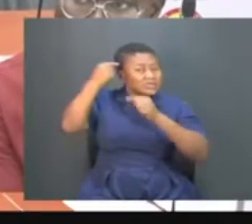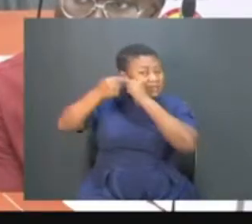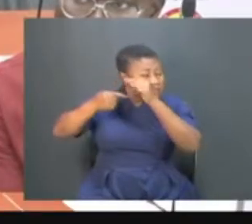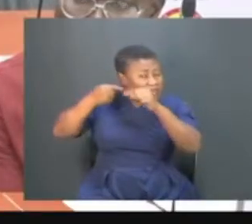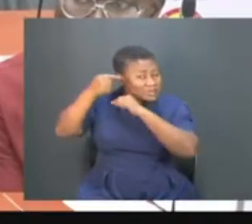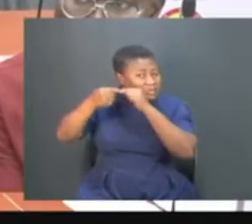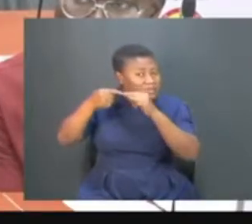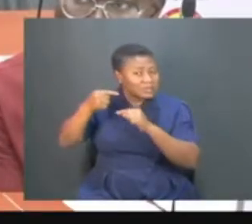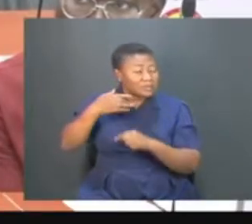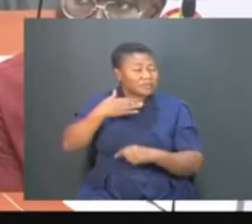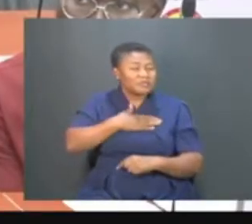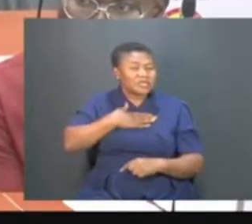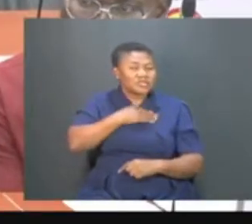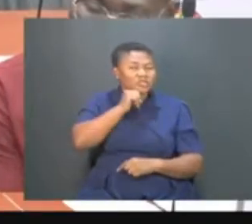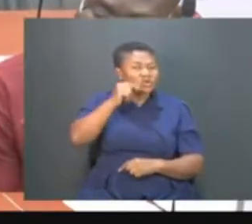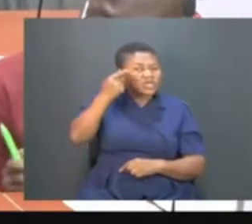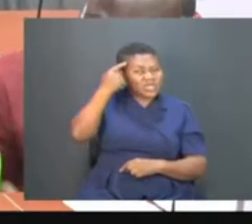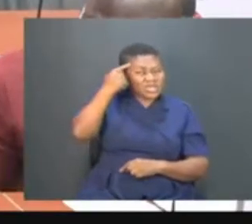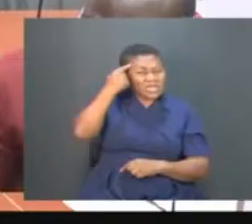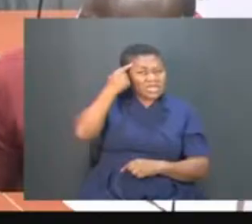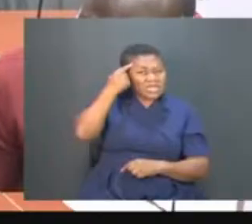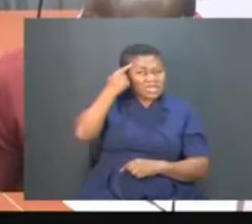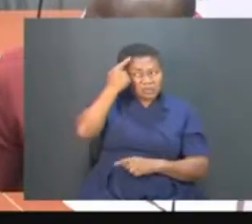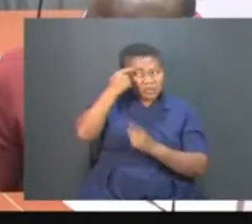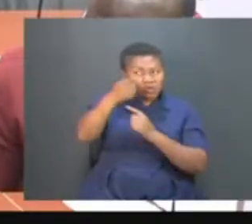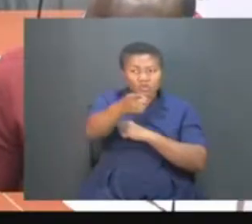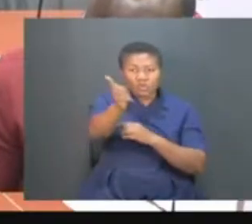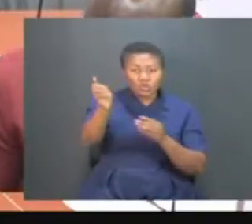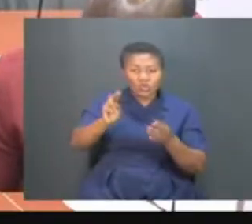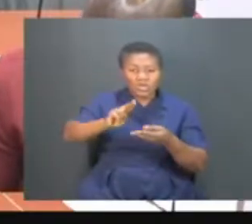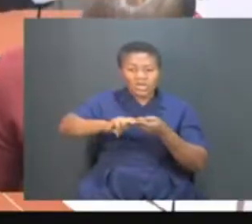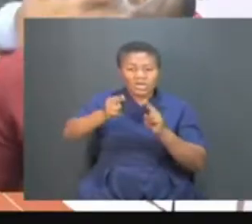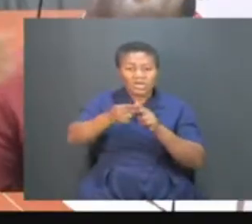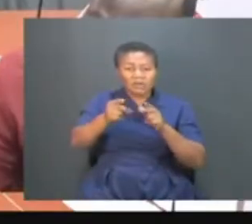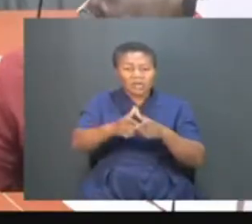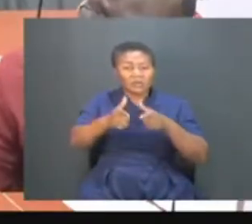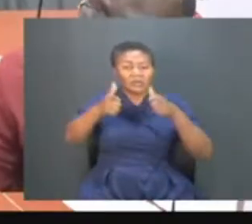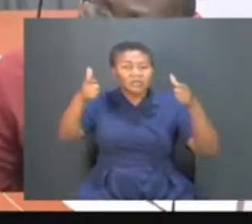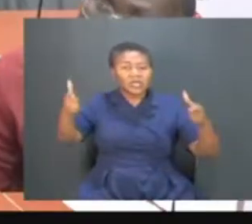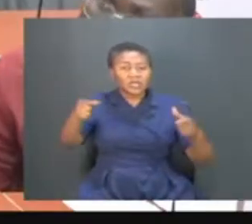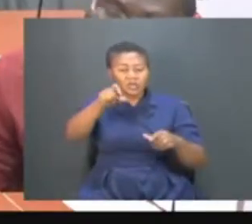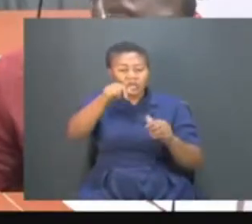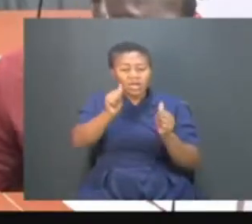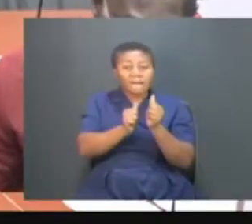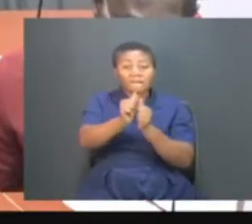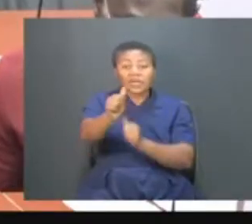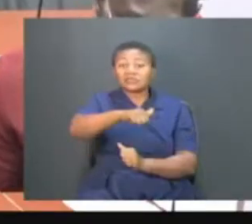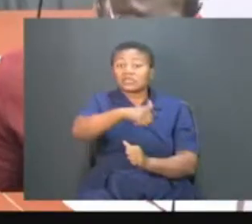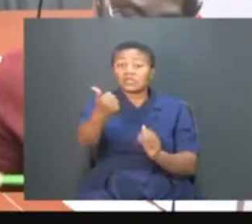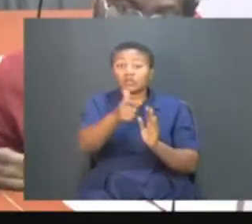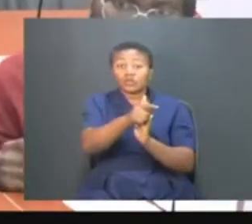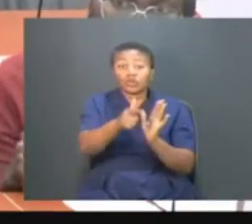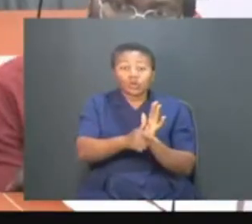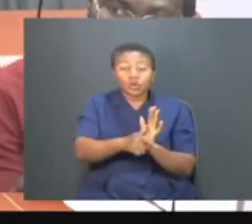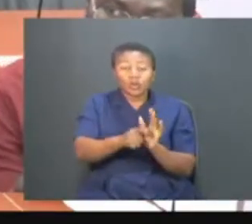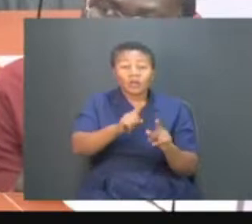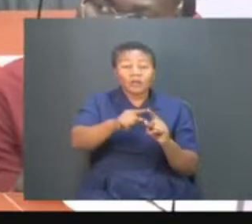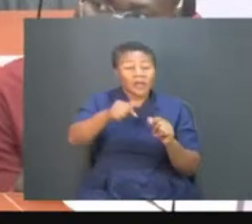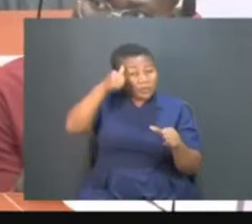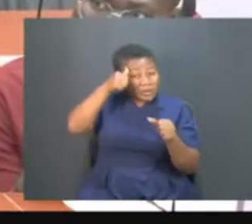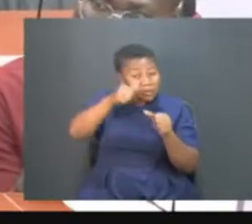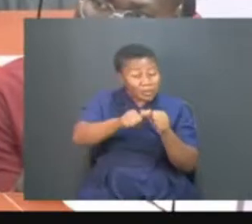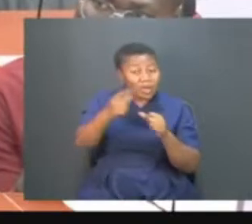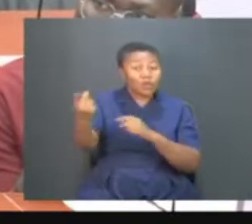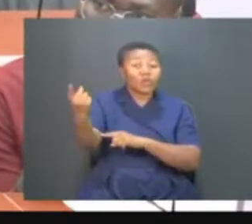numbers. They don't have to abuse the fact that they can pass anything they want. Posterity will ask them.